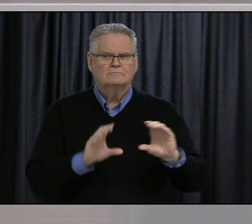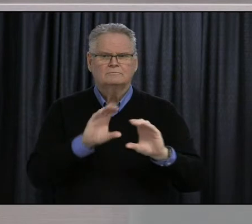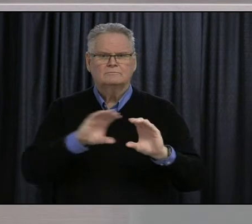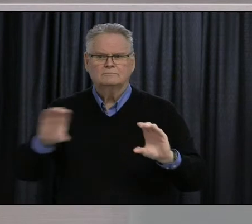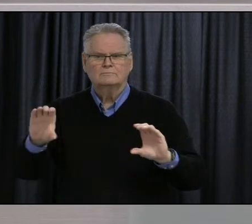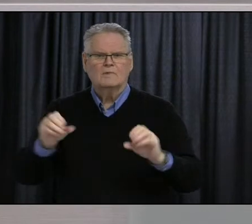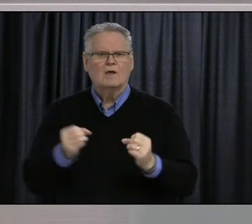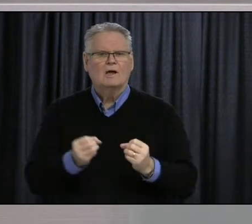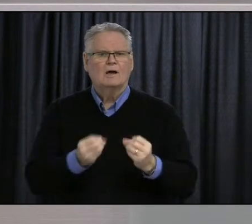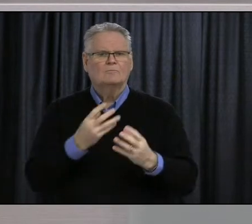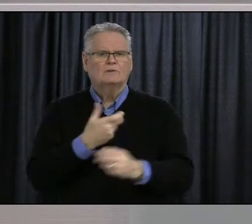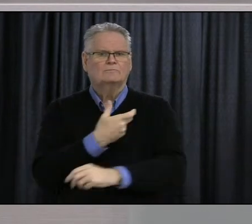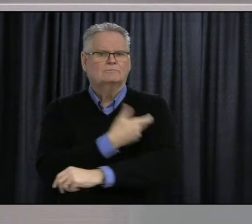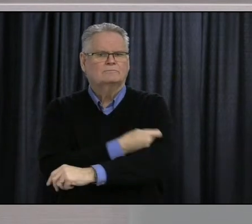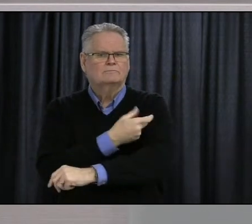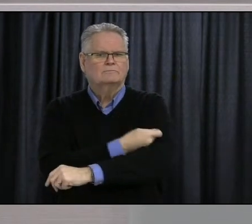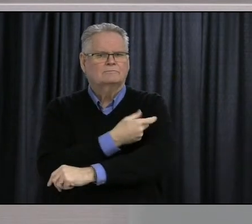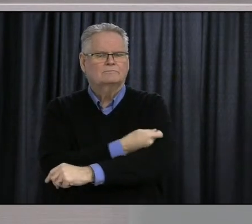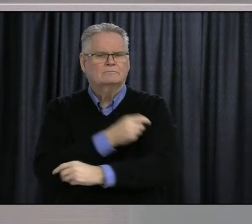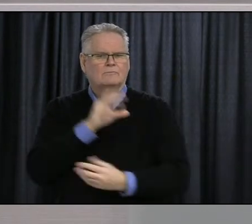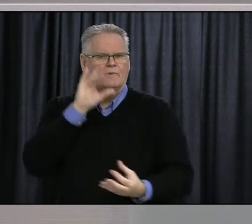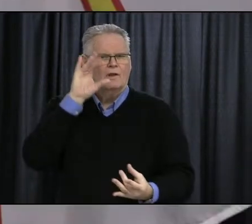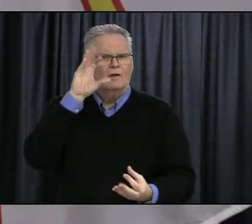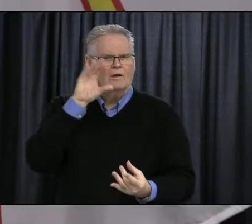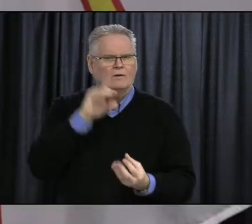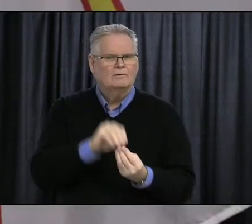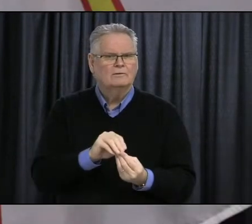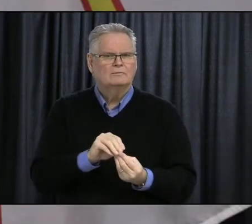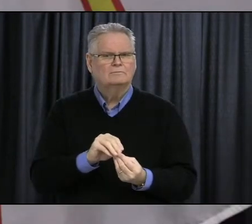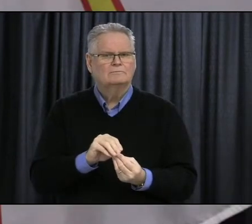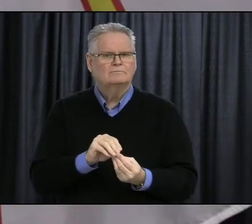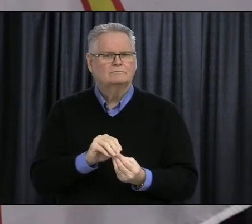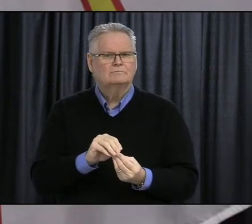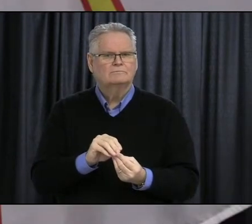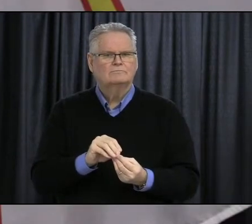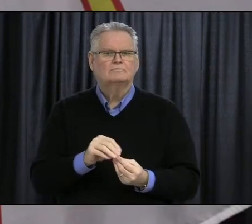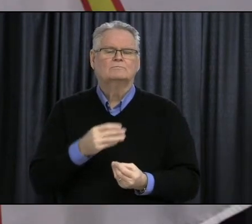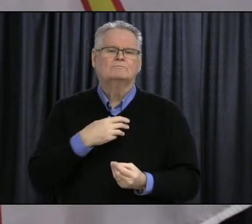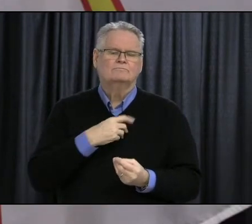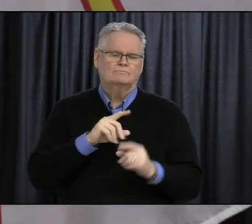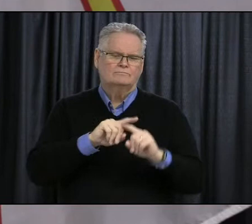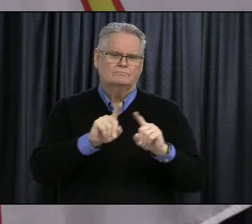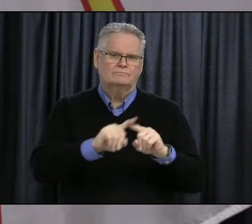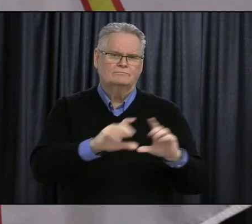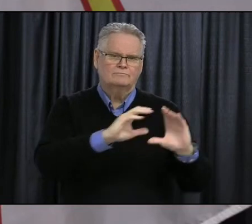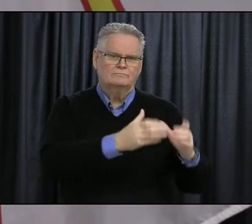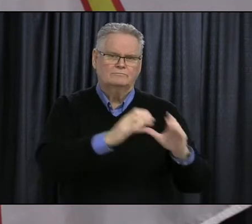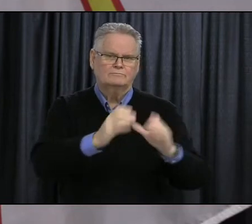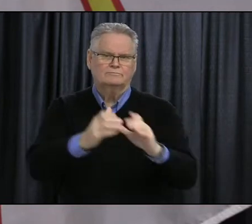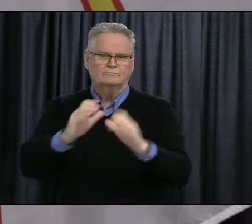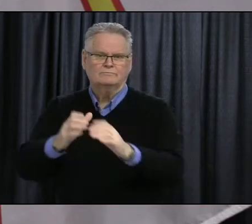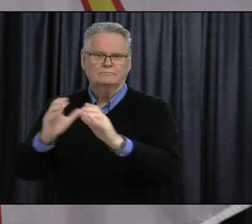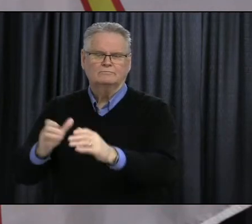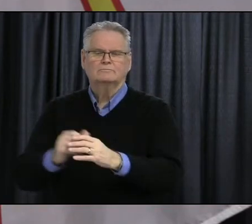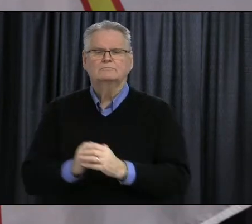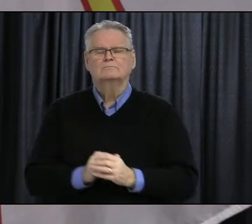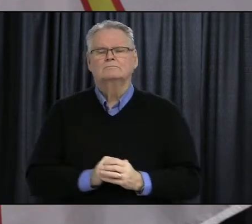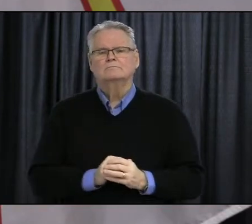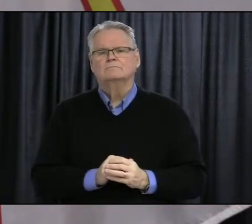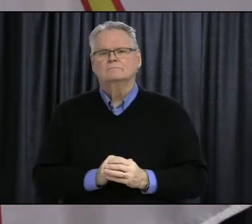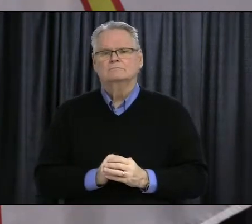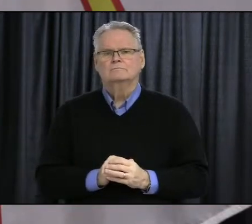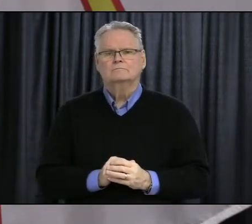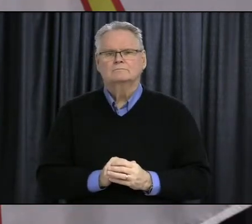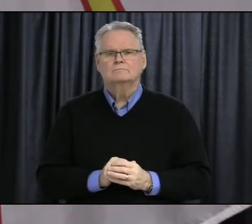close are we to potentially moving on to the other priority groups? So right now, we are working through all of